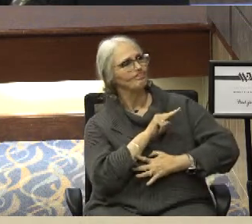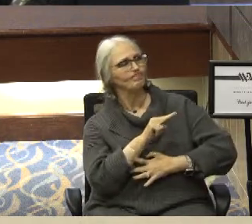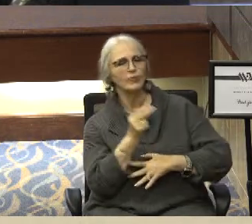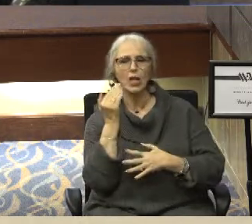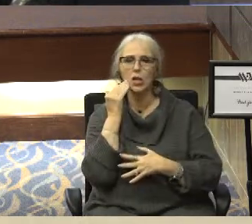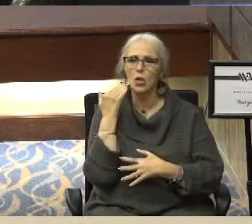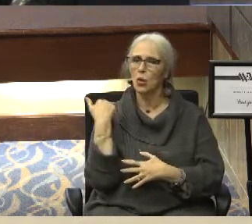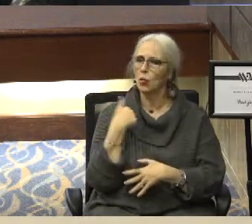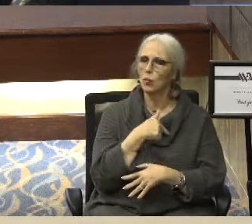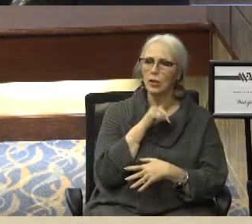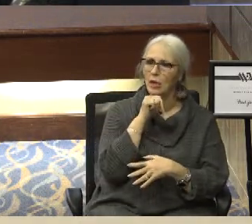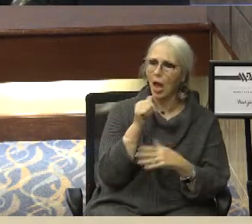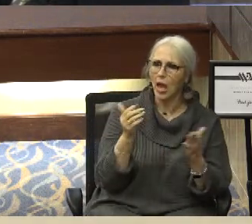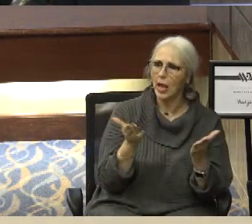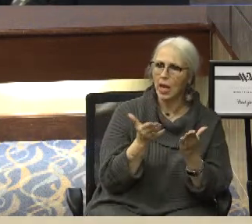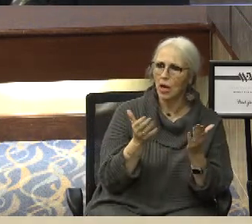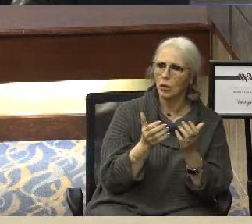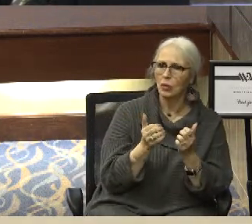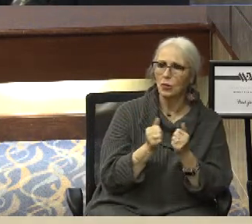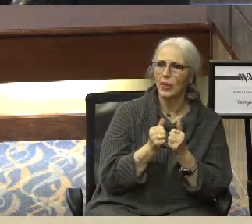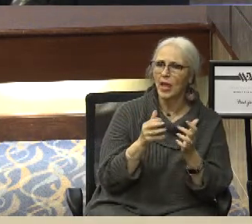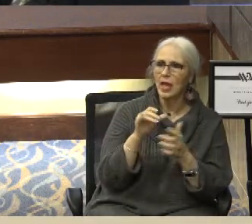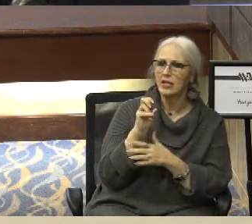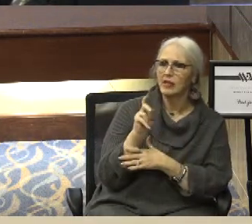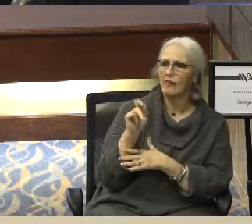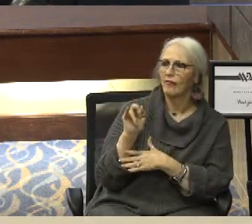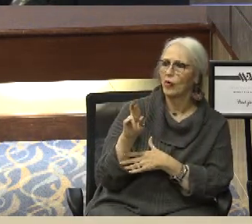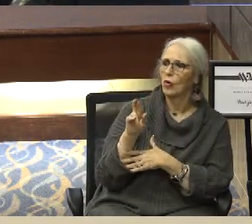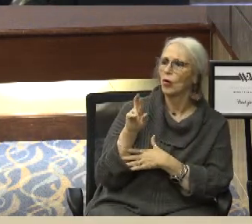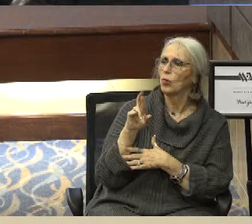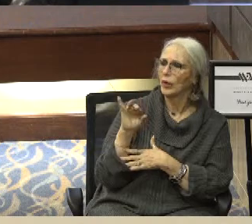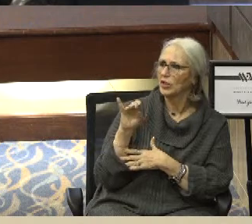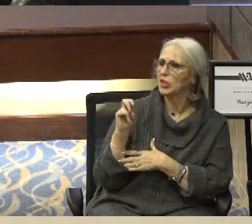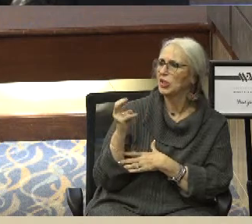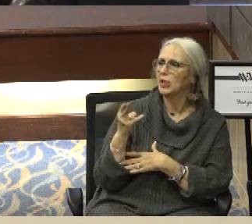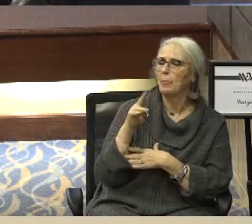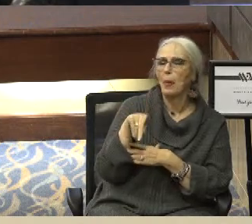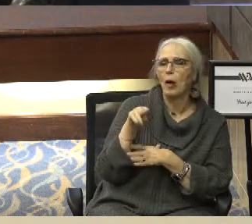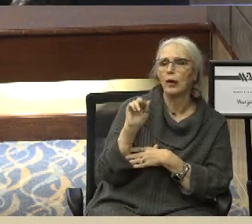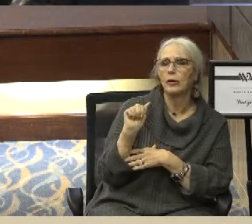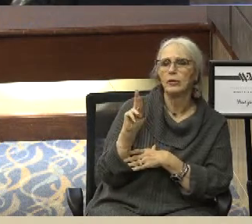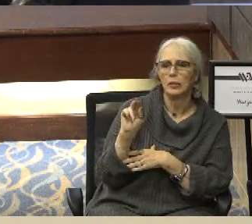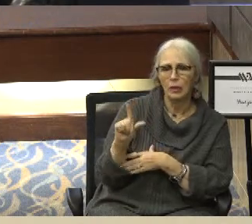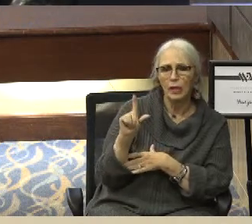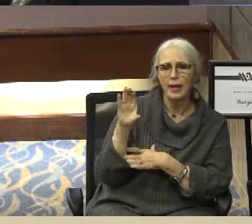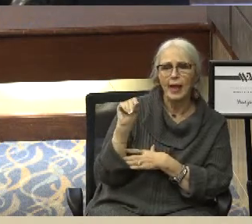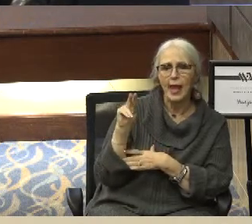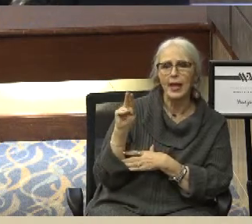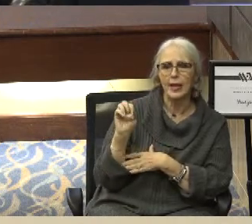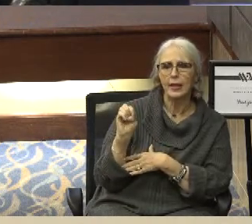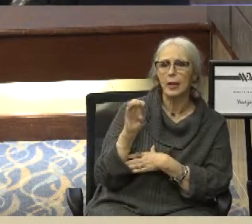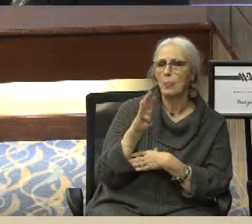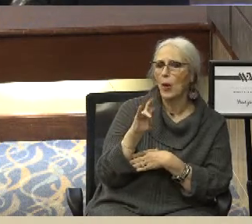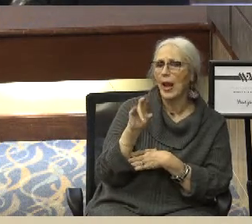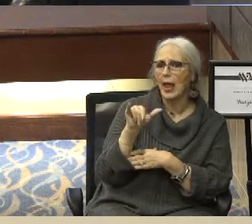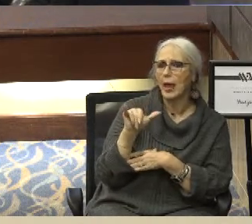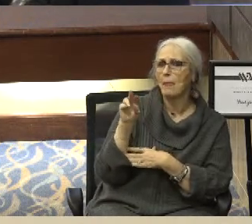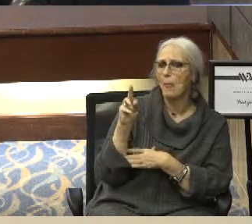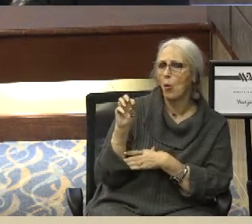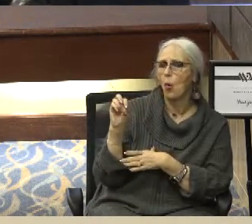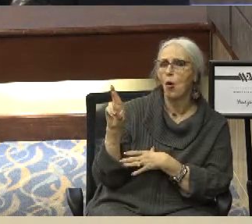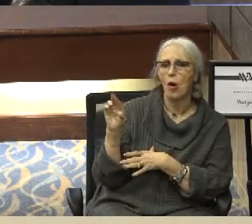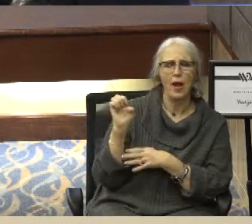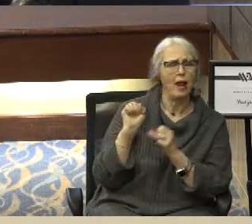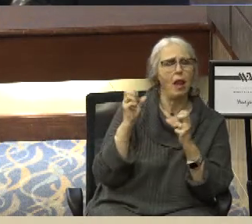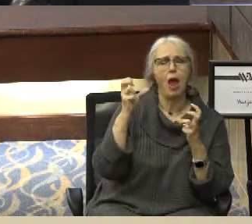we wouldn't be here if it wasn't for Jennifer Ritchie and Paul Kane and Bradley Ford and the rest of our incredible City of Waco staff. So